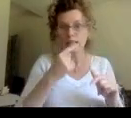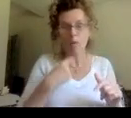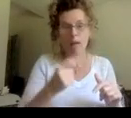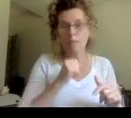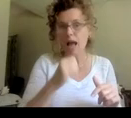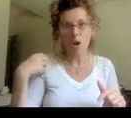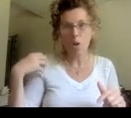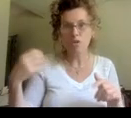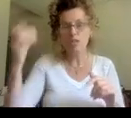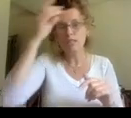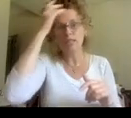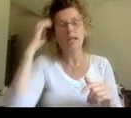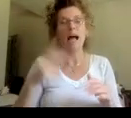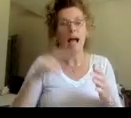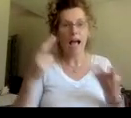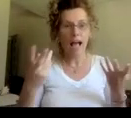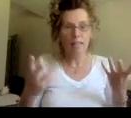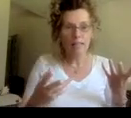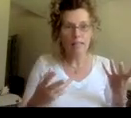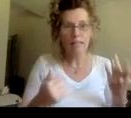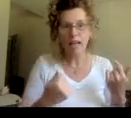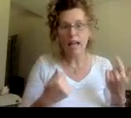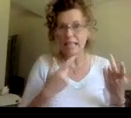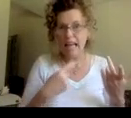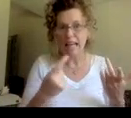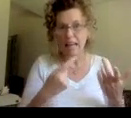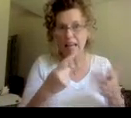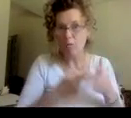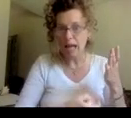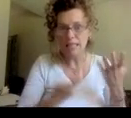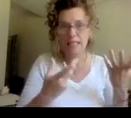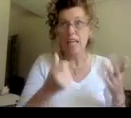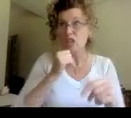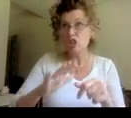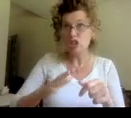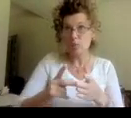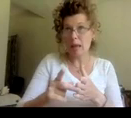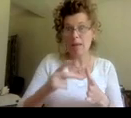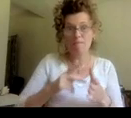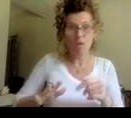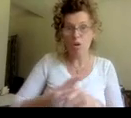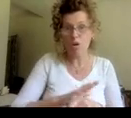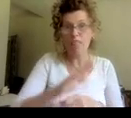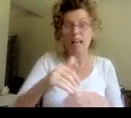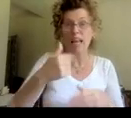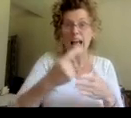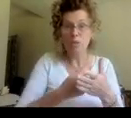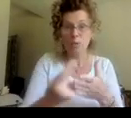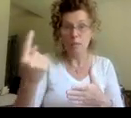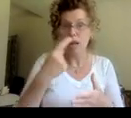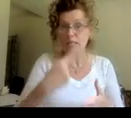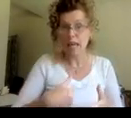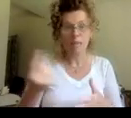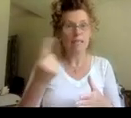coach." and I just randomly quoted her the price, and she said, "Yes," and she paid in full. The next week, someone else came to me and said the same